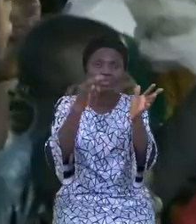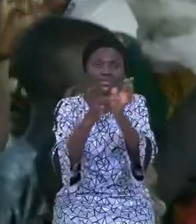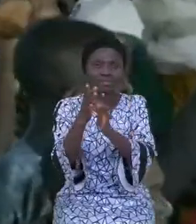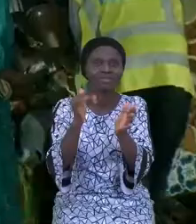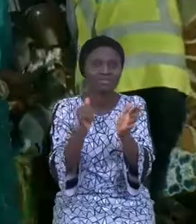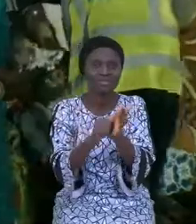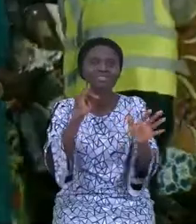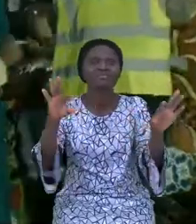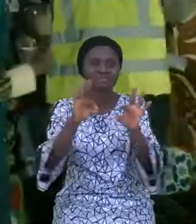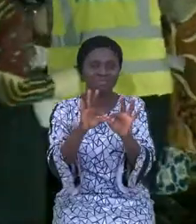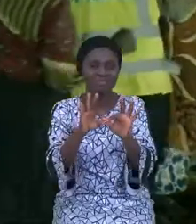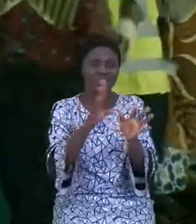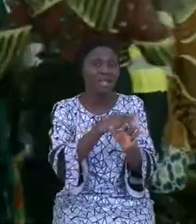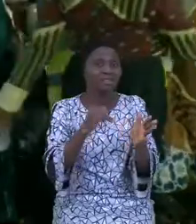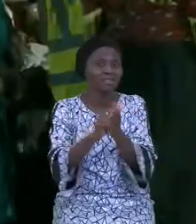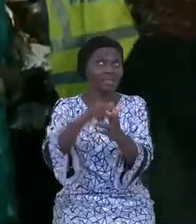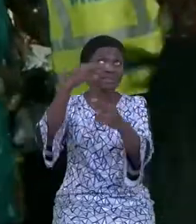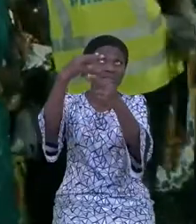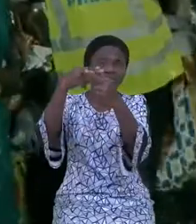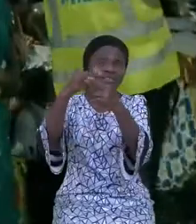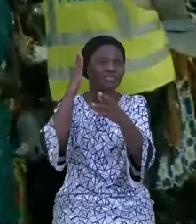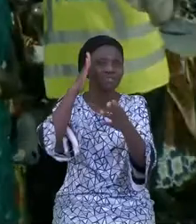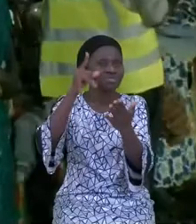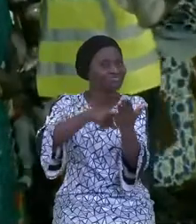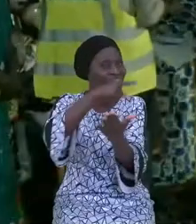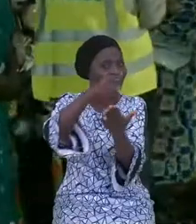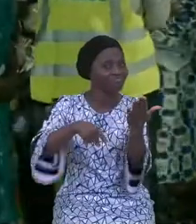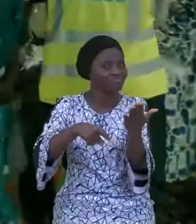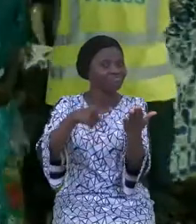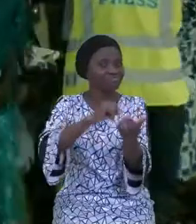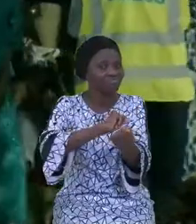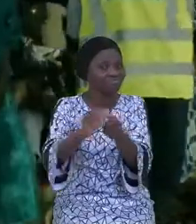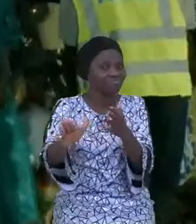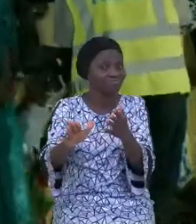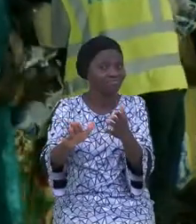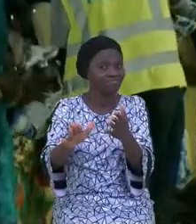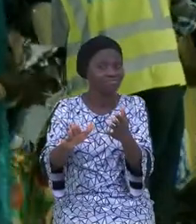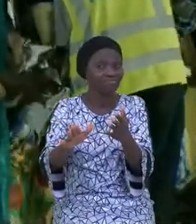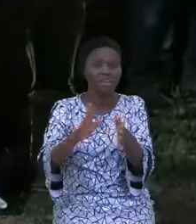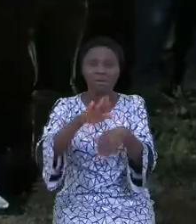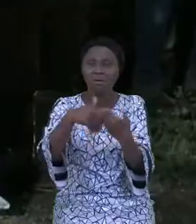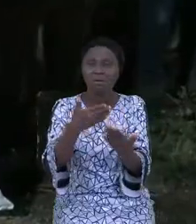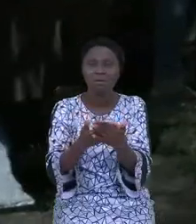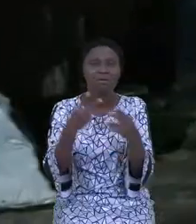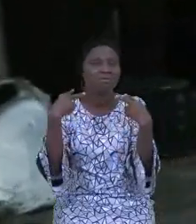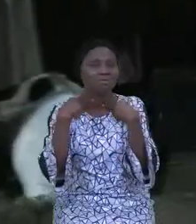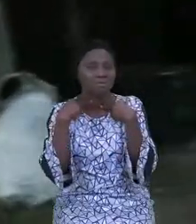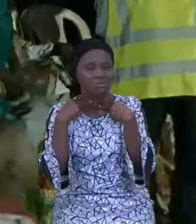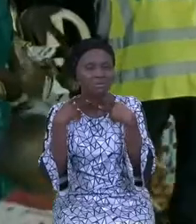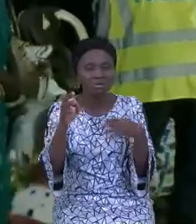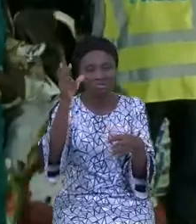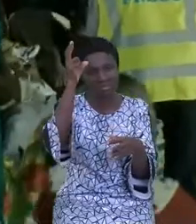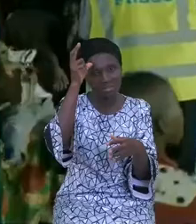matters. And that name will cancel, destroy all the yokes of the